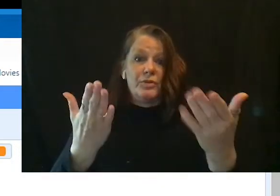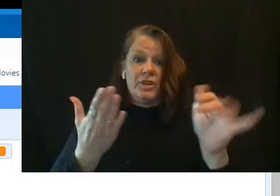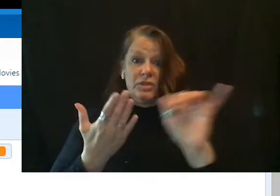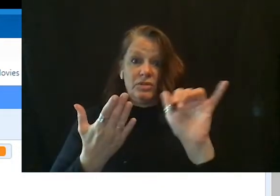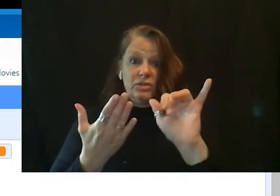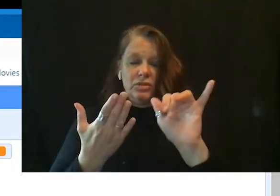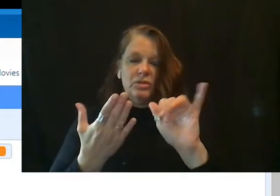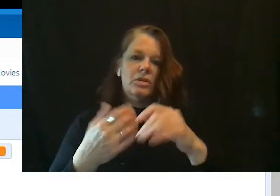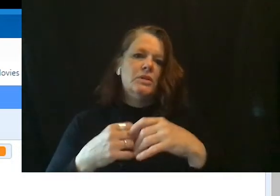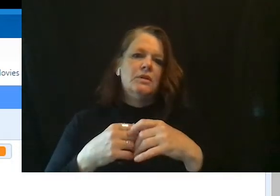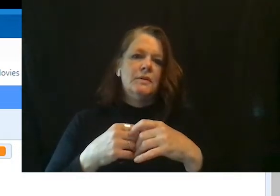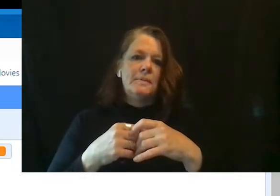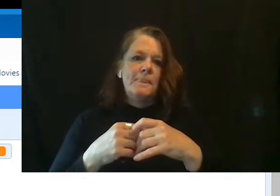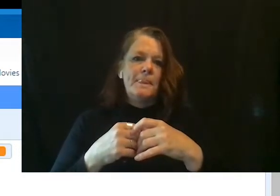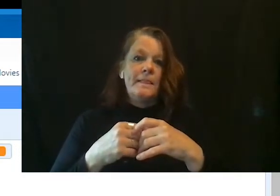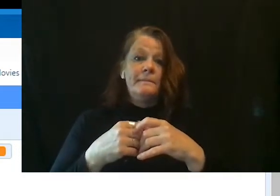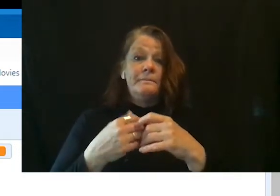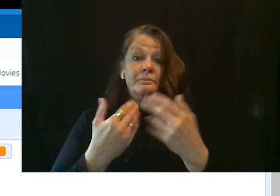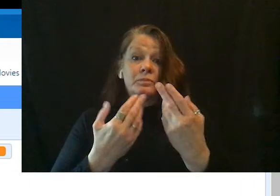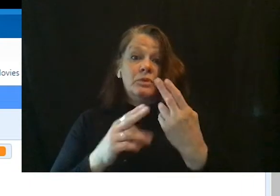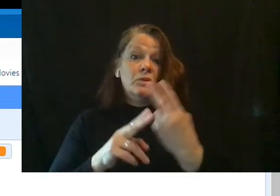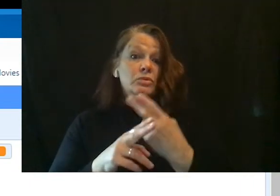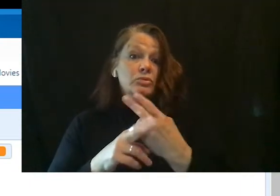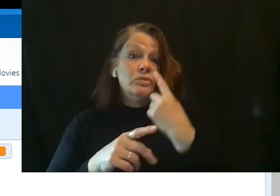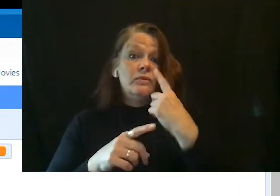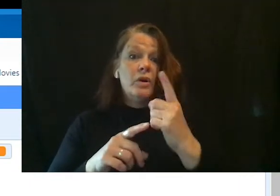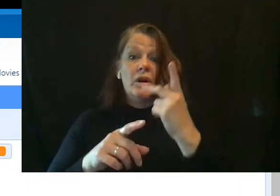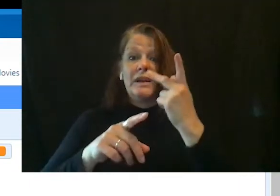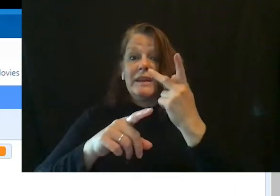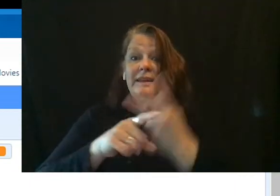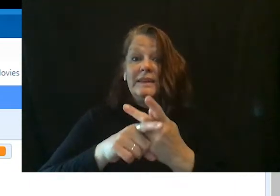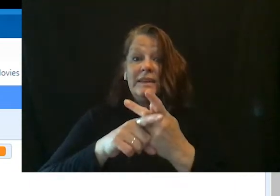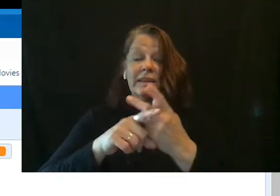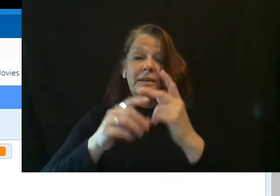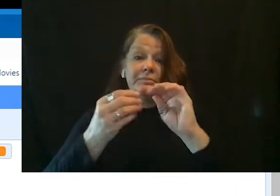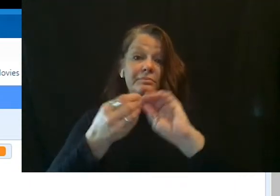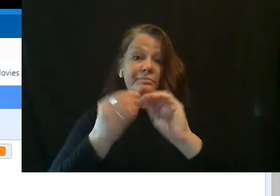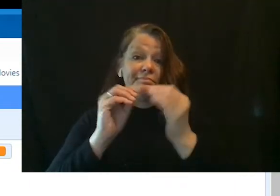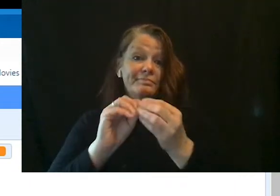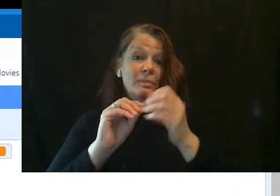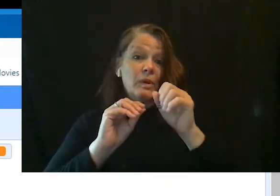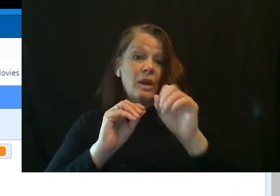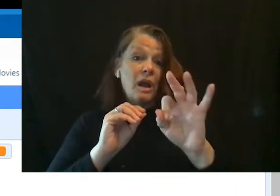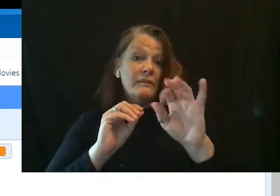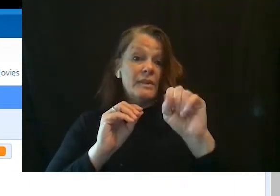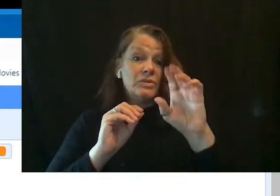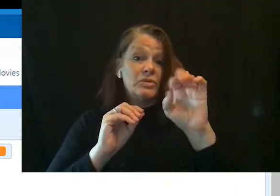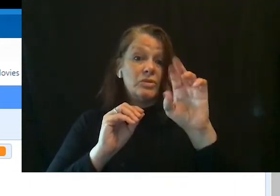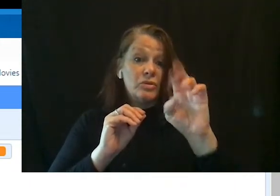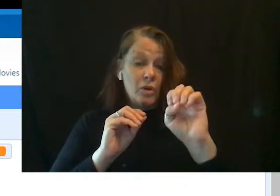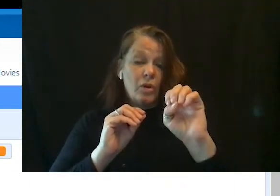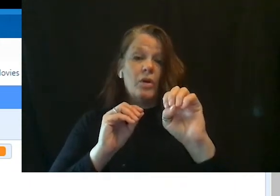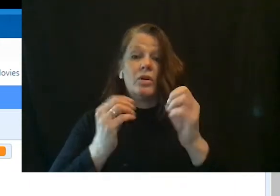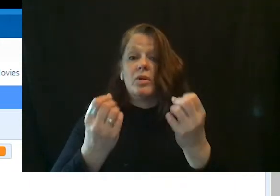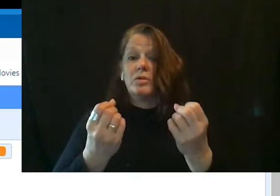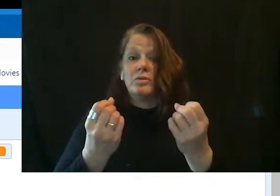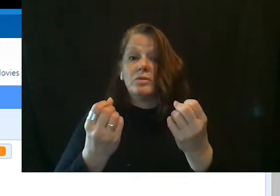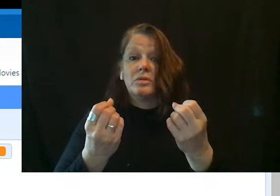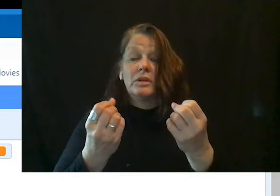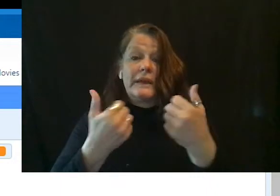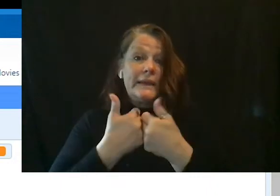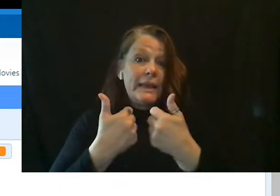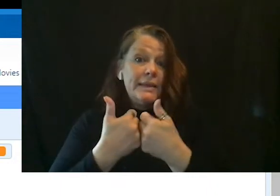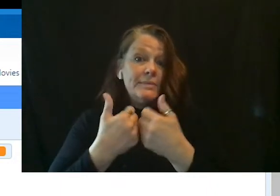but it's most easy so you can keep score of you can make a game and keep score of how many times you cross the finish line, things like